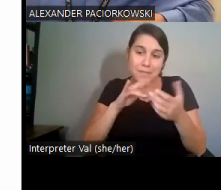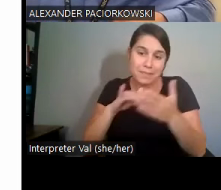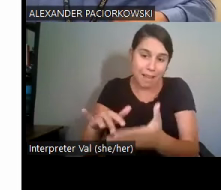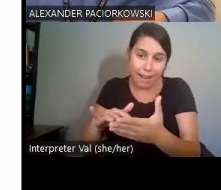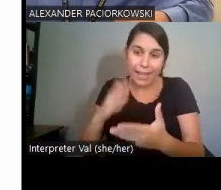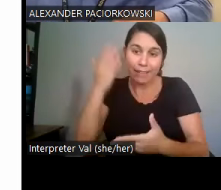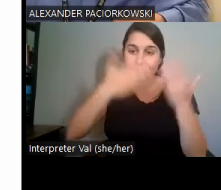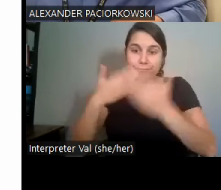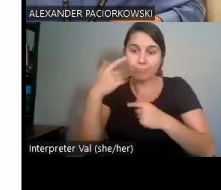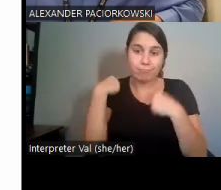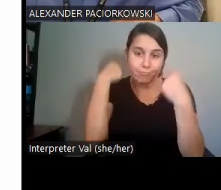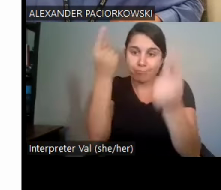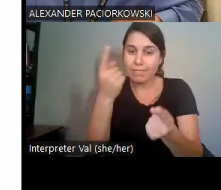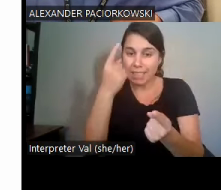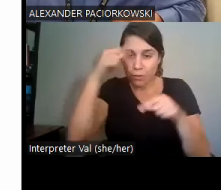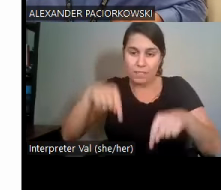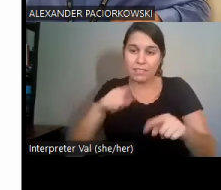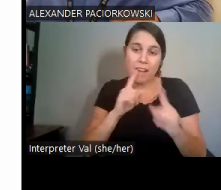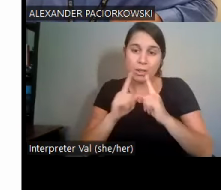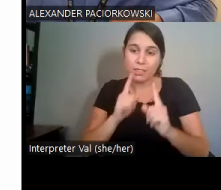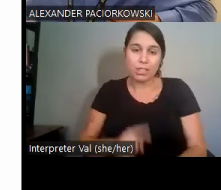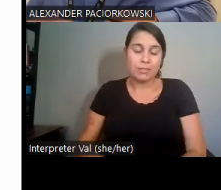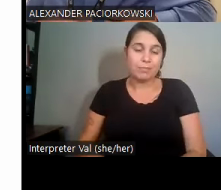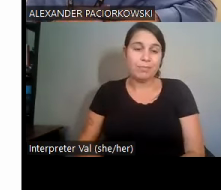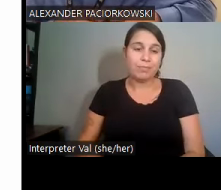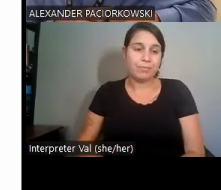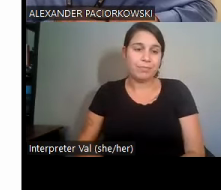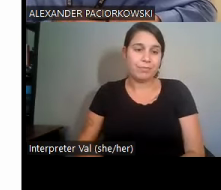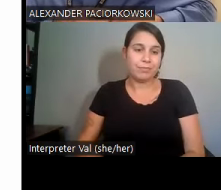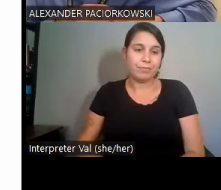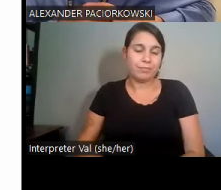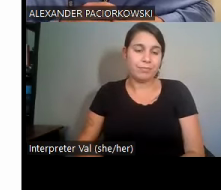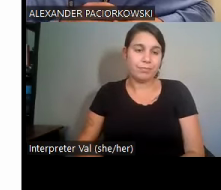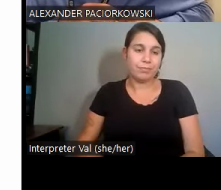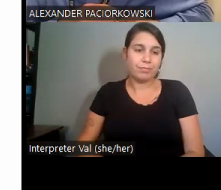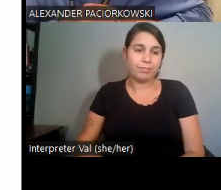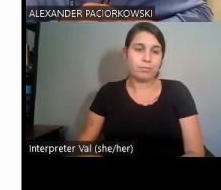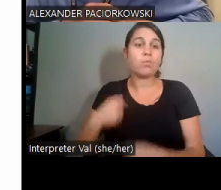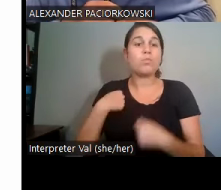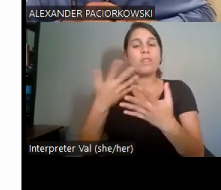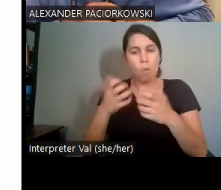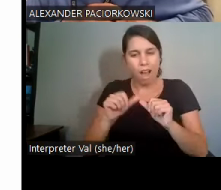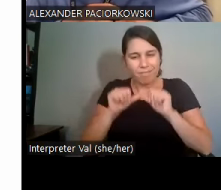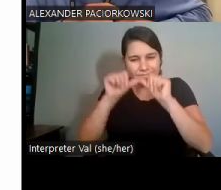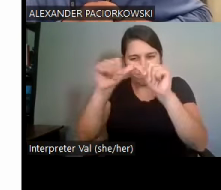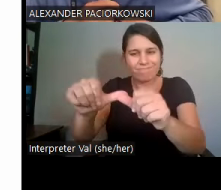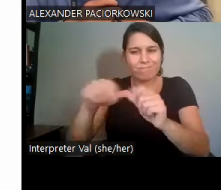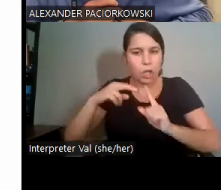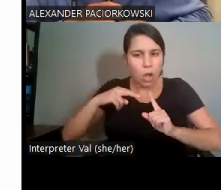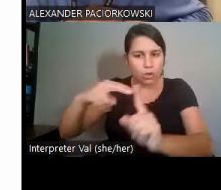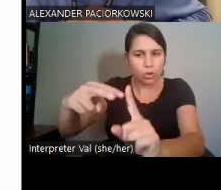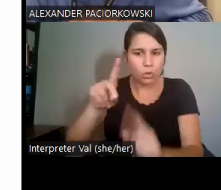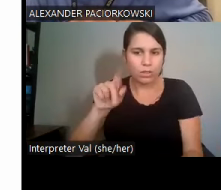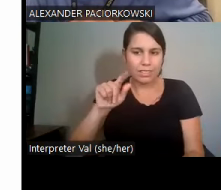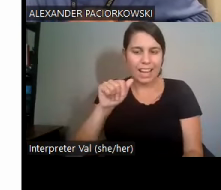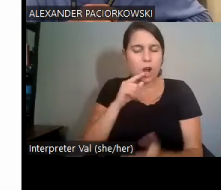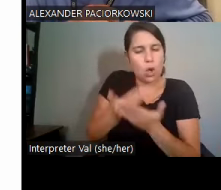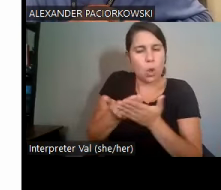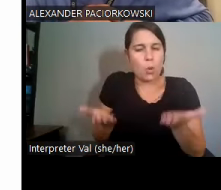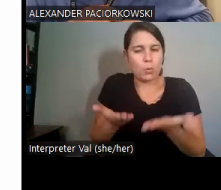this conversation. And where we're going from here is we're seeking to collect longitudinal data more closer to home in upstate New York, looking